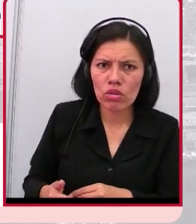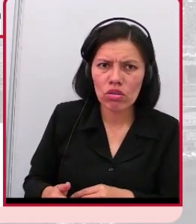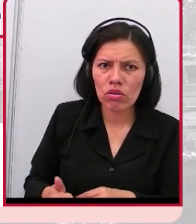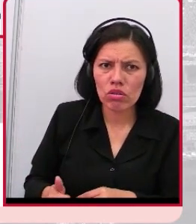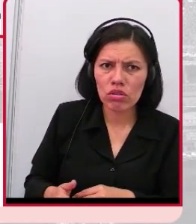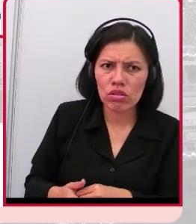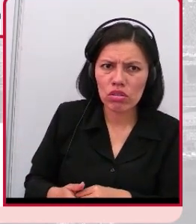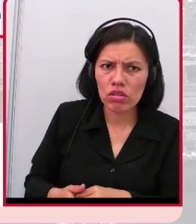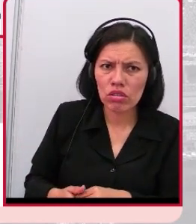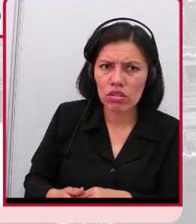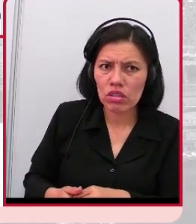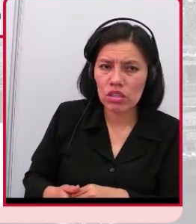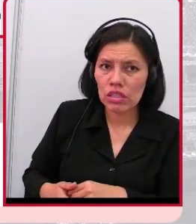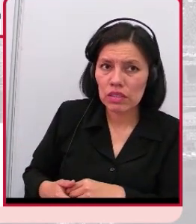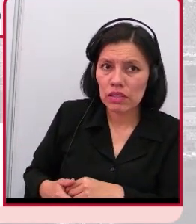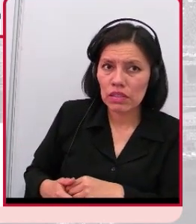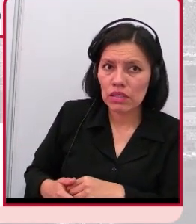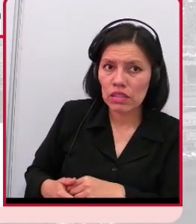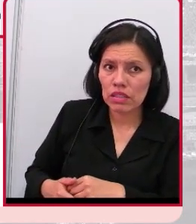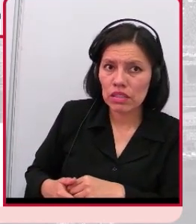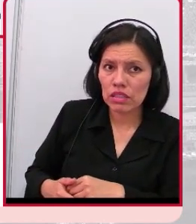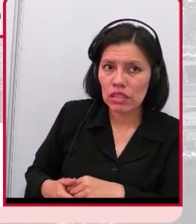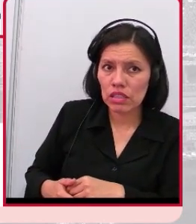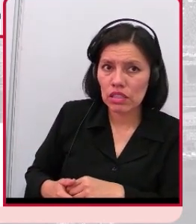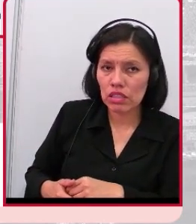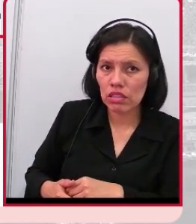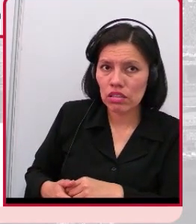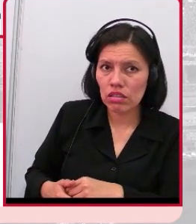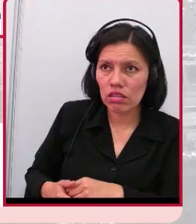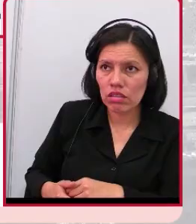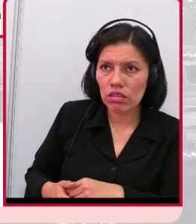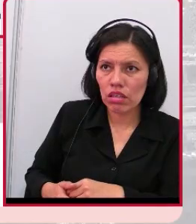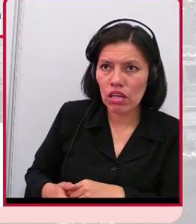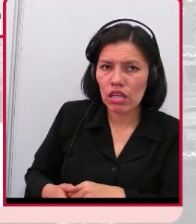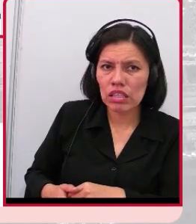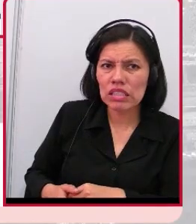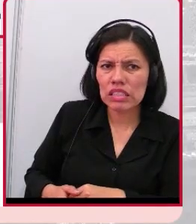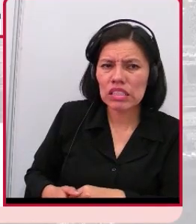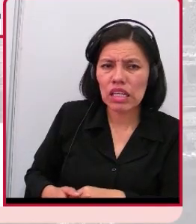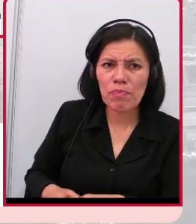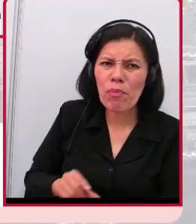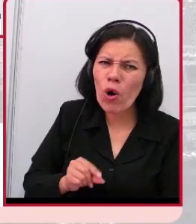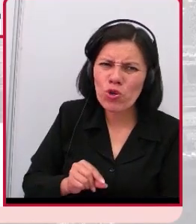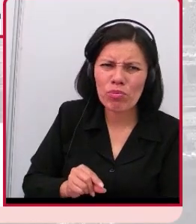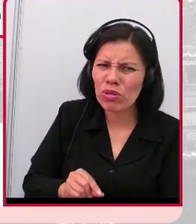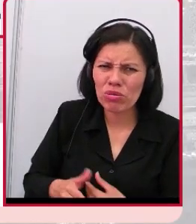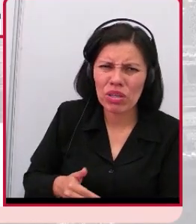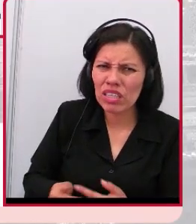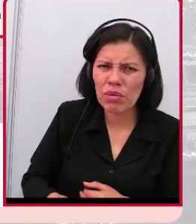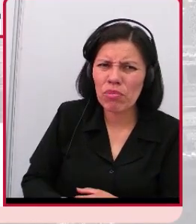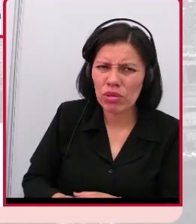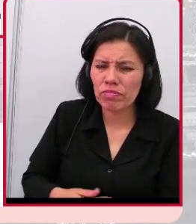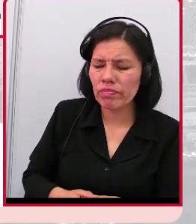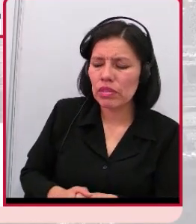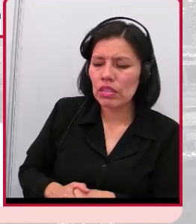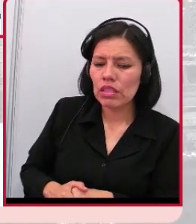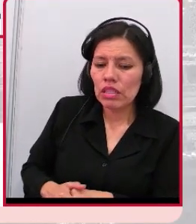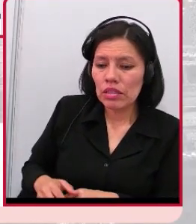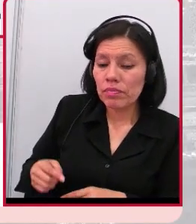lithology in meters. So we are talking about a deposit that processes 145,000 tons a